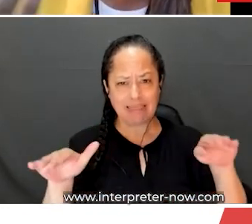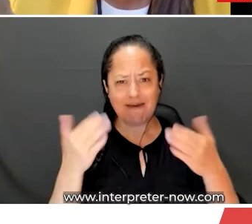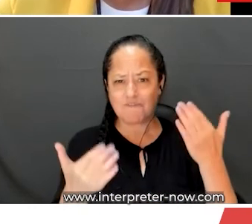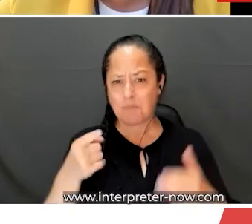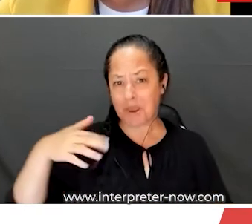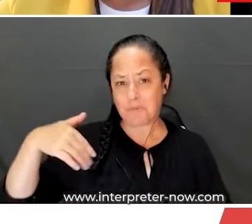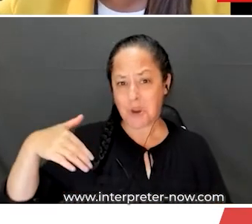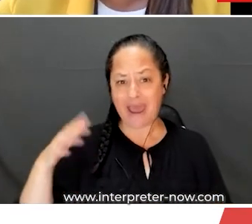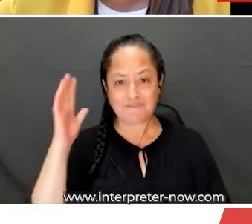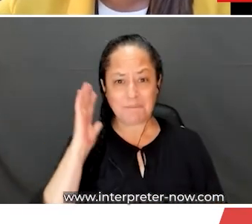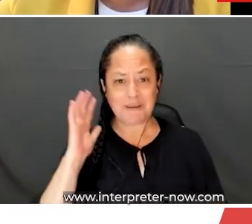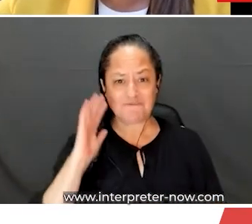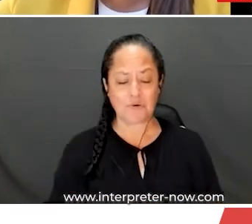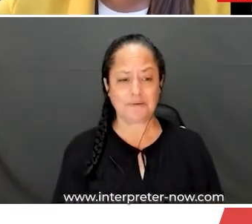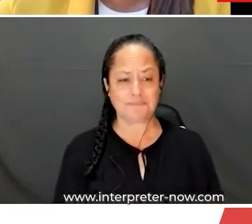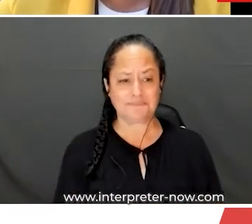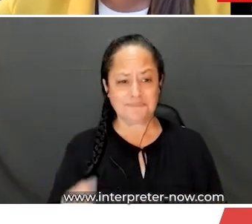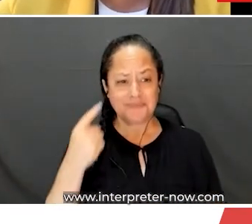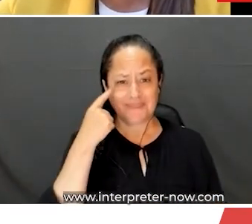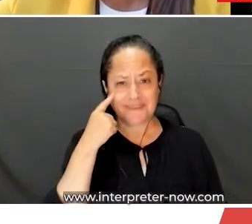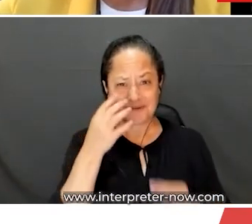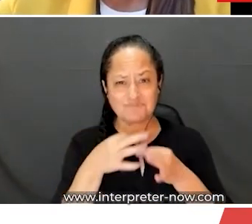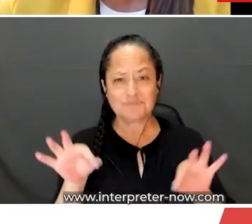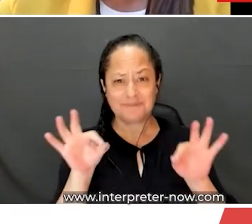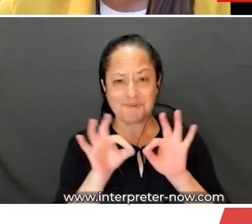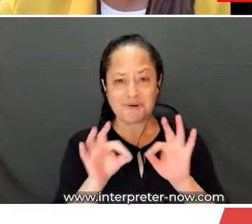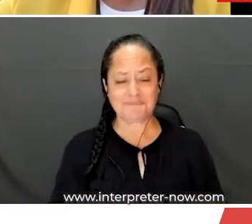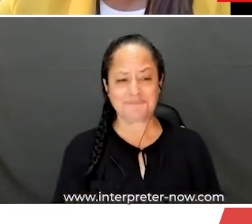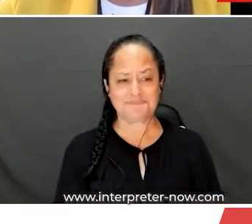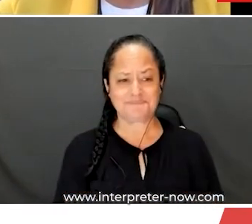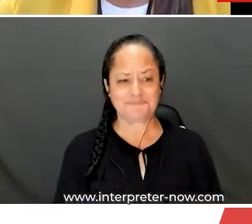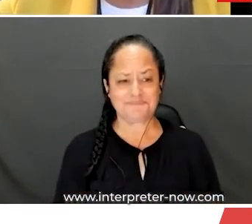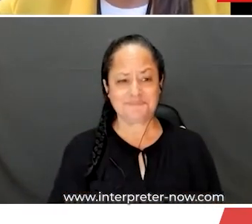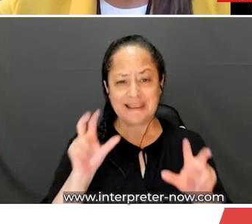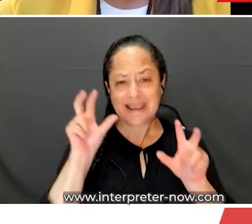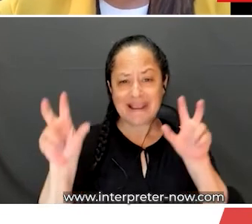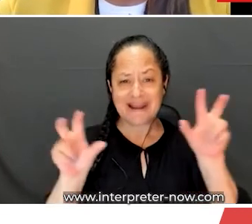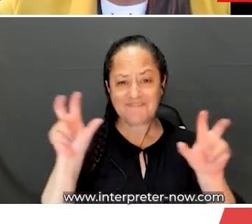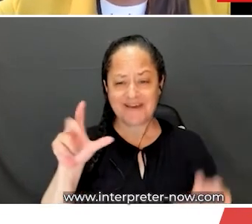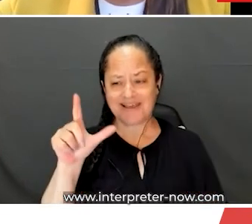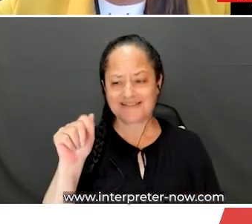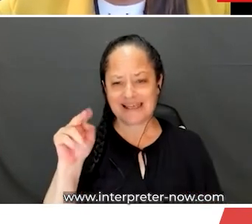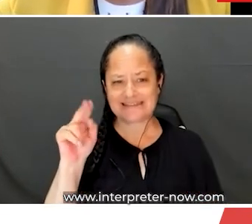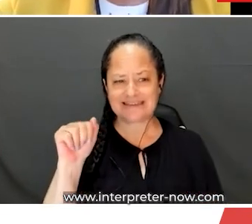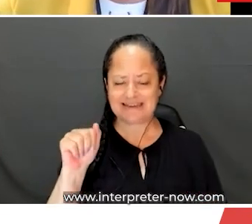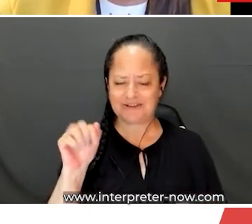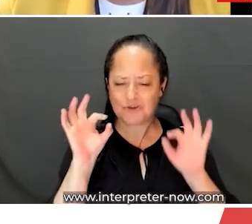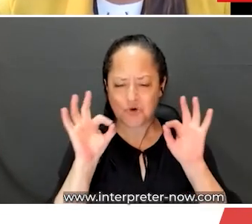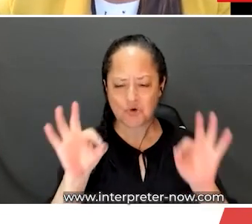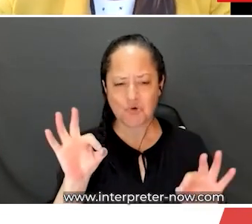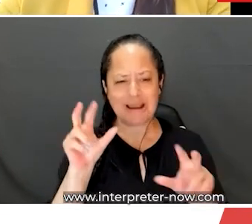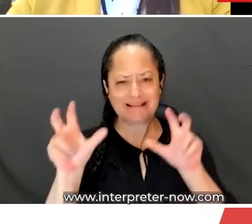haven't before. So I think that's super important. And invest in Latinas. It's the greatest investment you'll ever